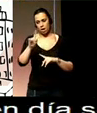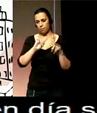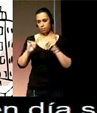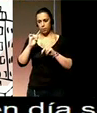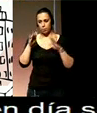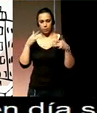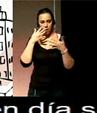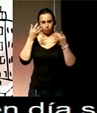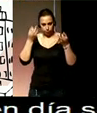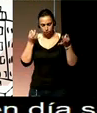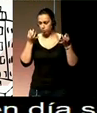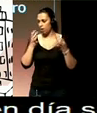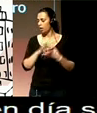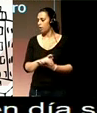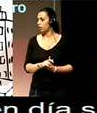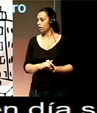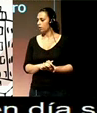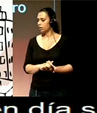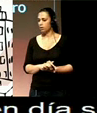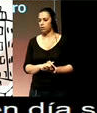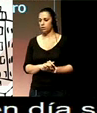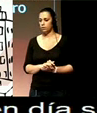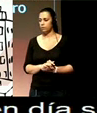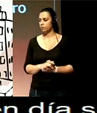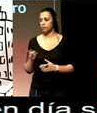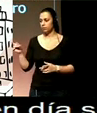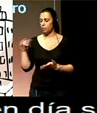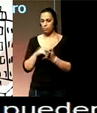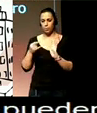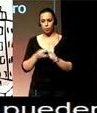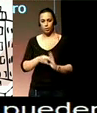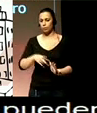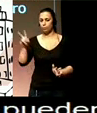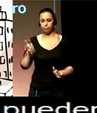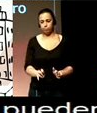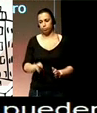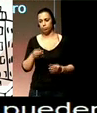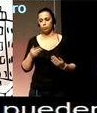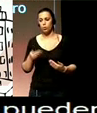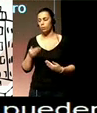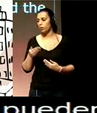It is totally worth it, as these tourists say on the website of Athens by Bike.